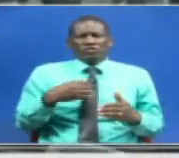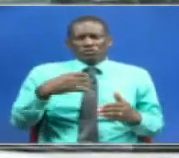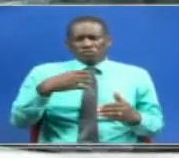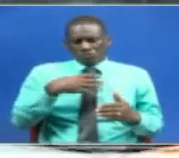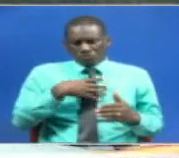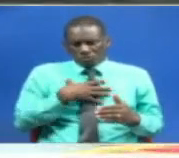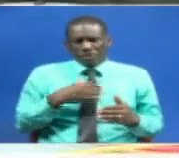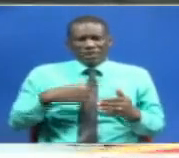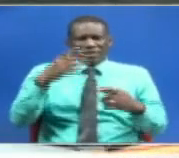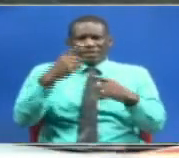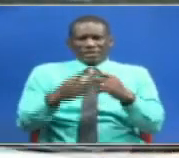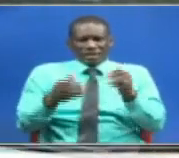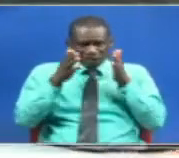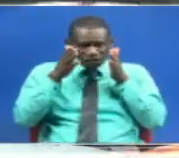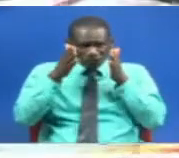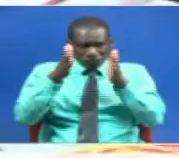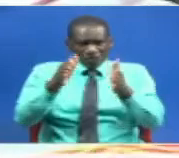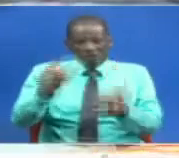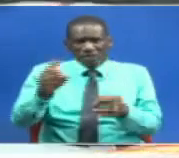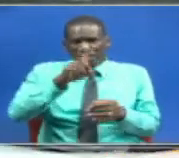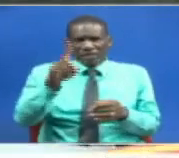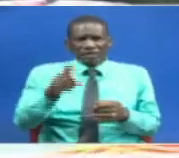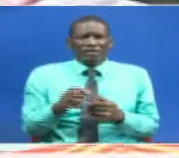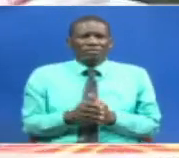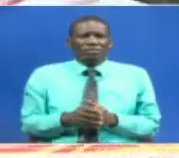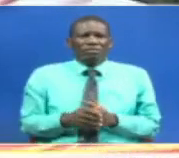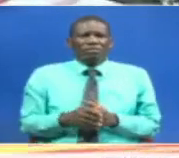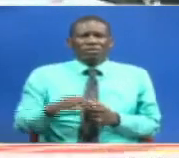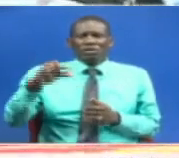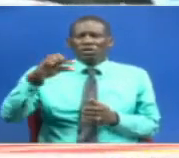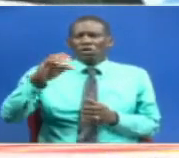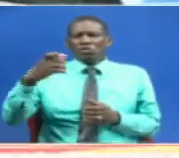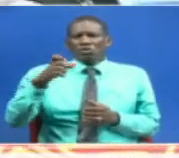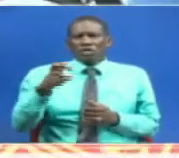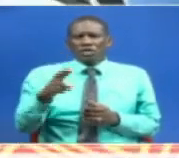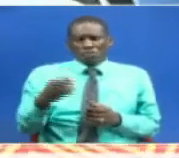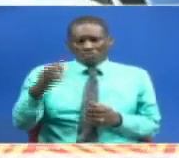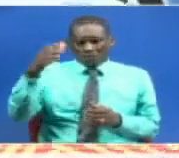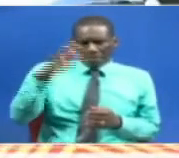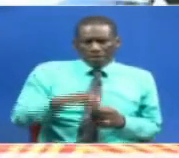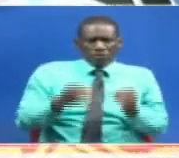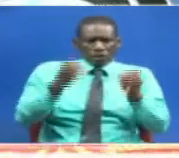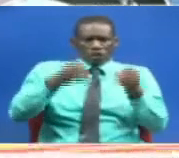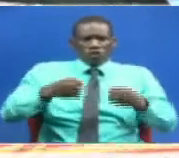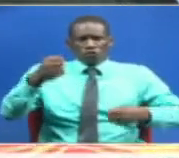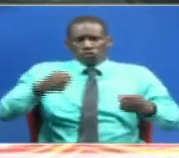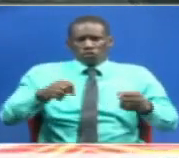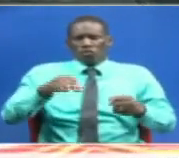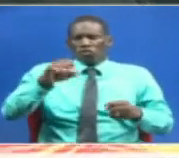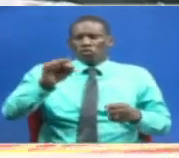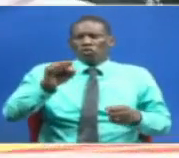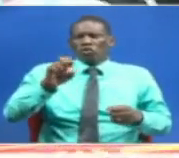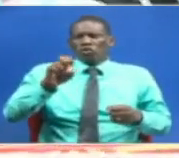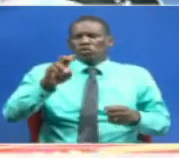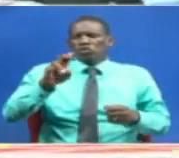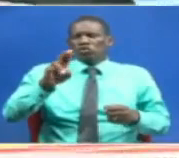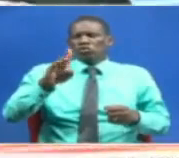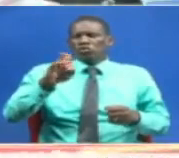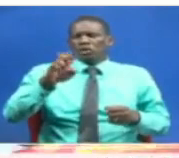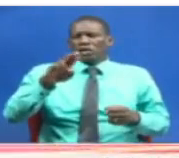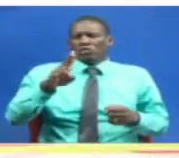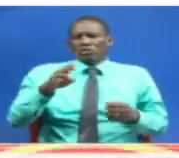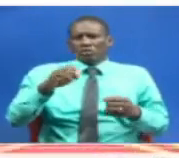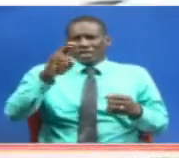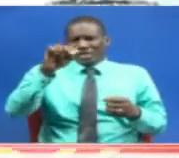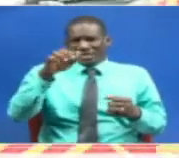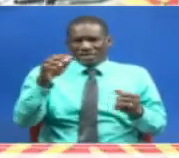as he focuses on his exams. Gohil will, however, make a comeback in a new car, a Subaru N10, which is currently being built.